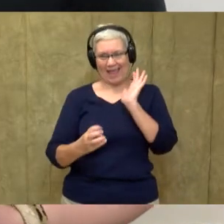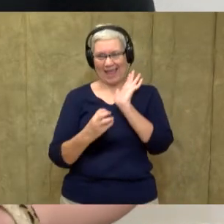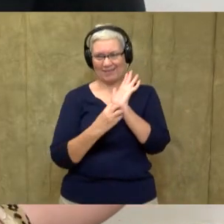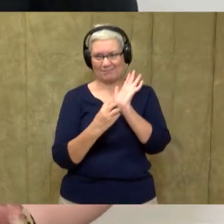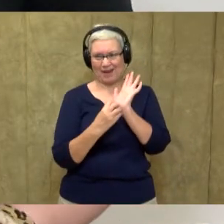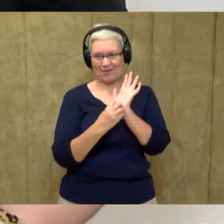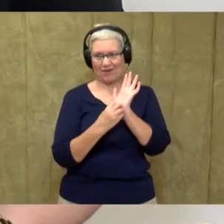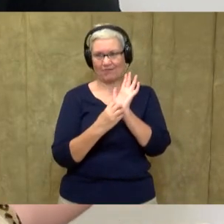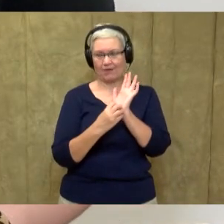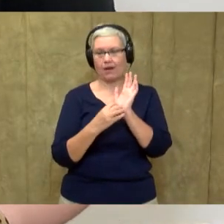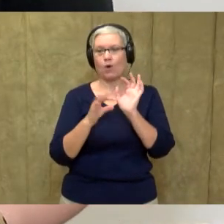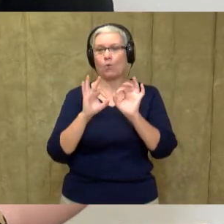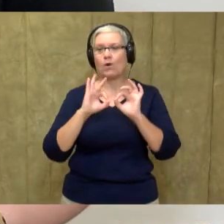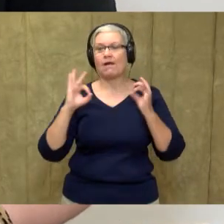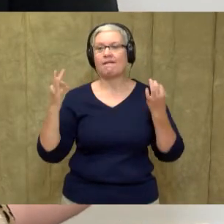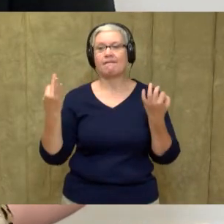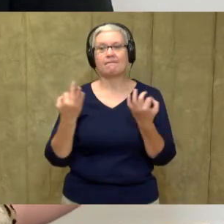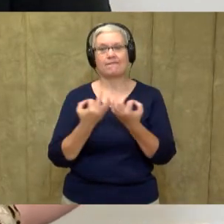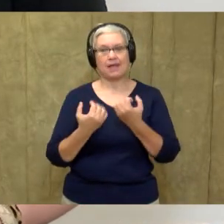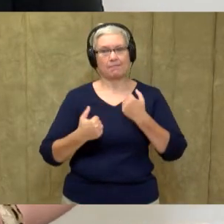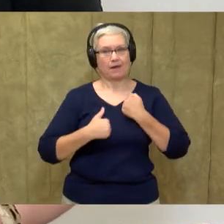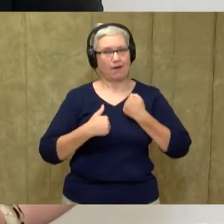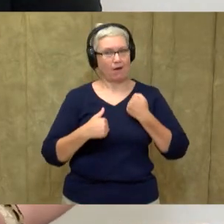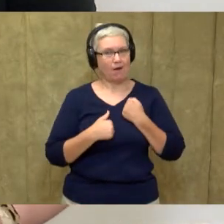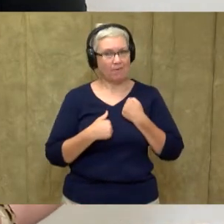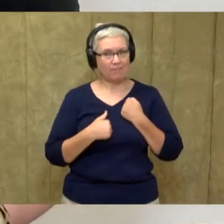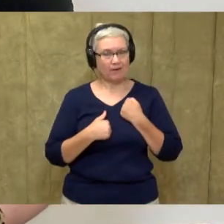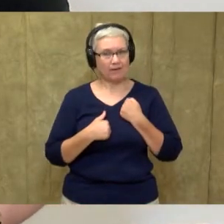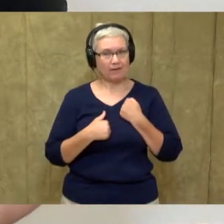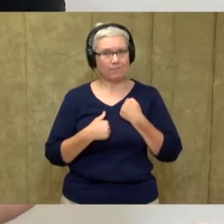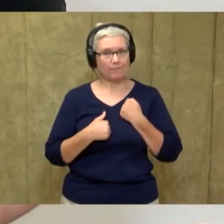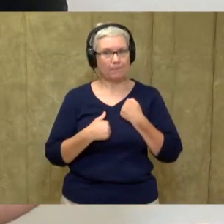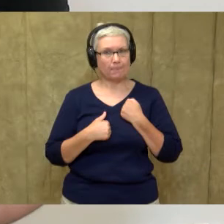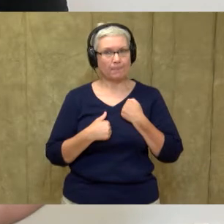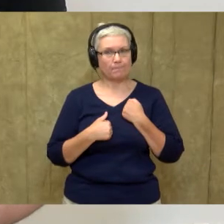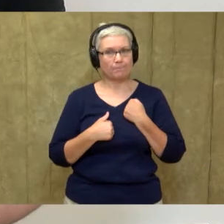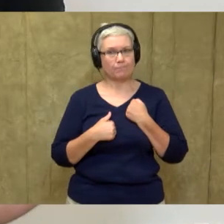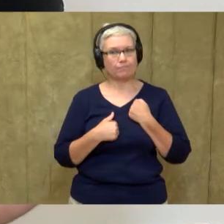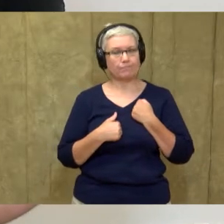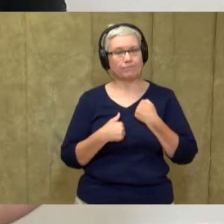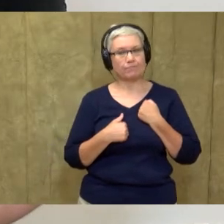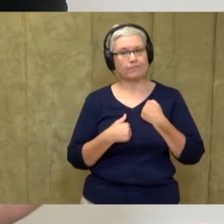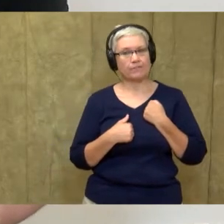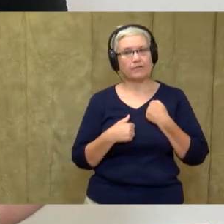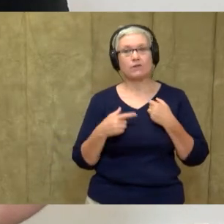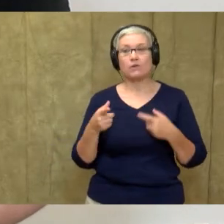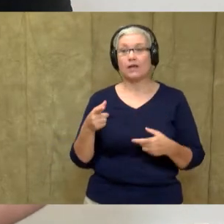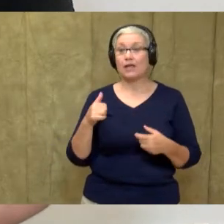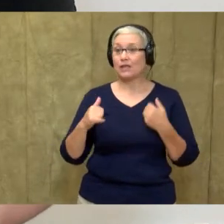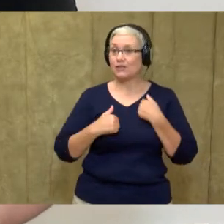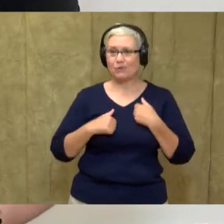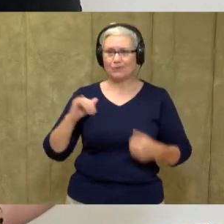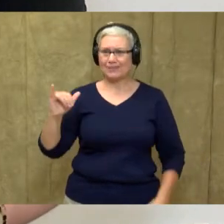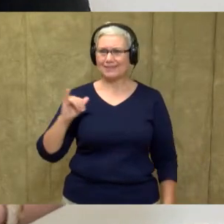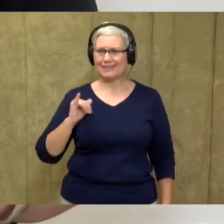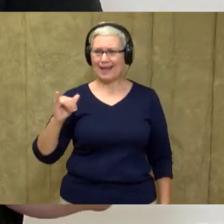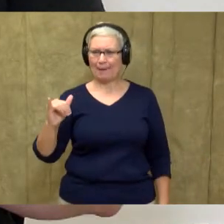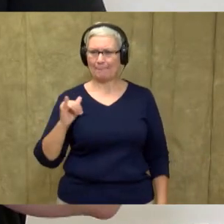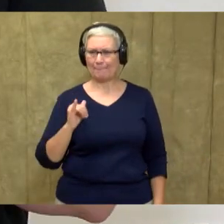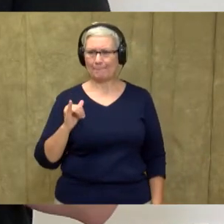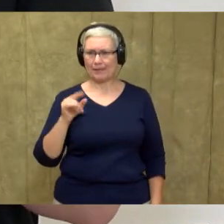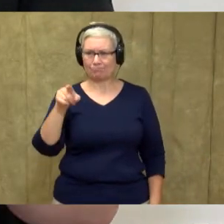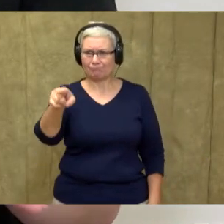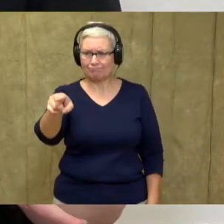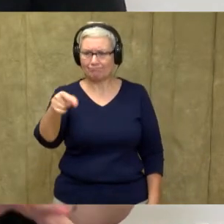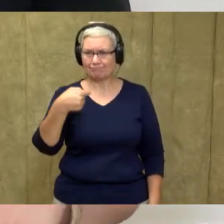have a family army today. He appeals to those of us who have families. He's saying, the soldier is just like you and I. He is